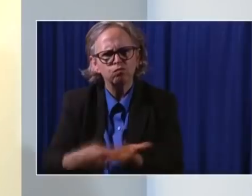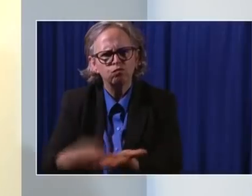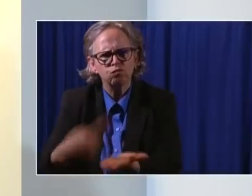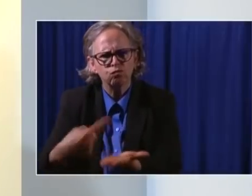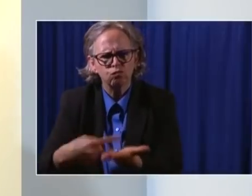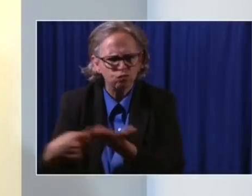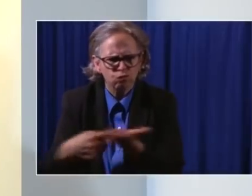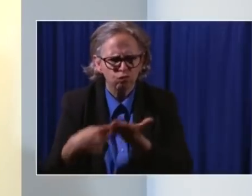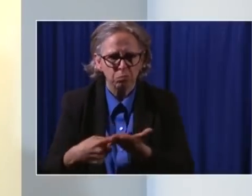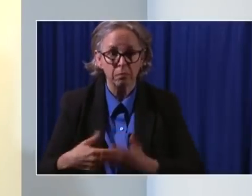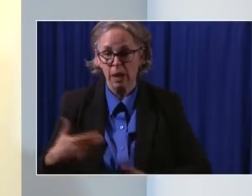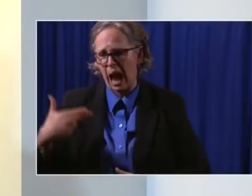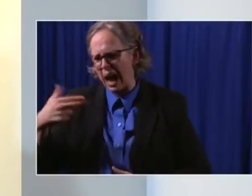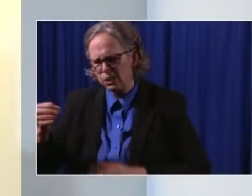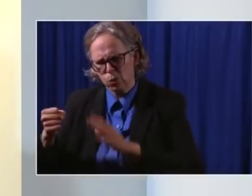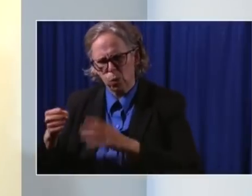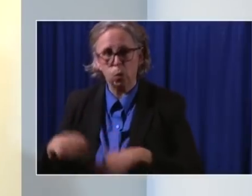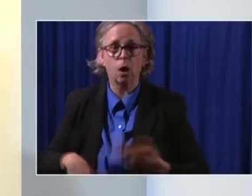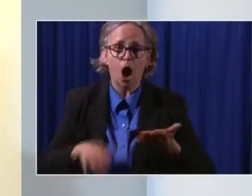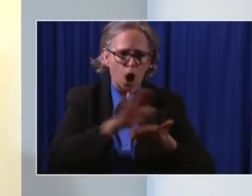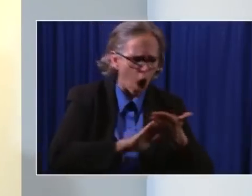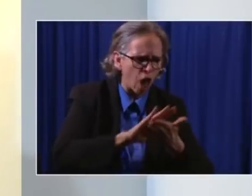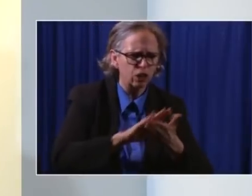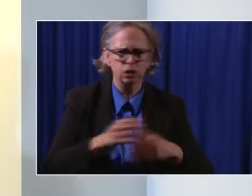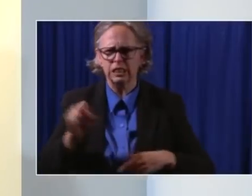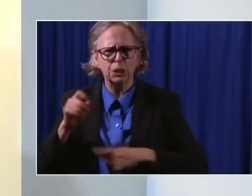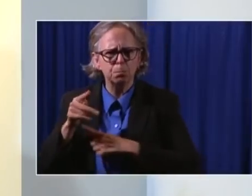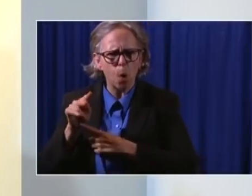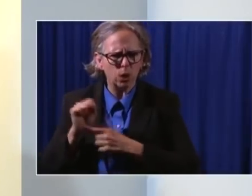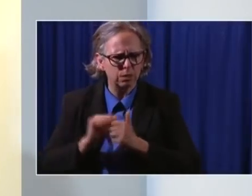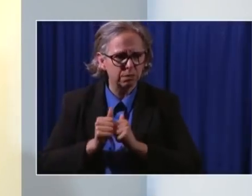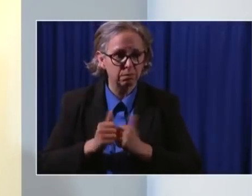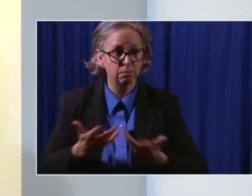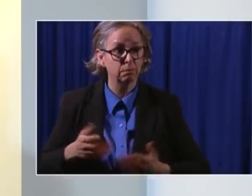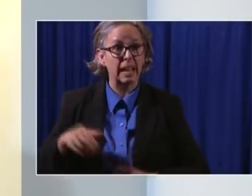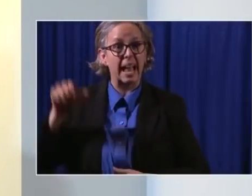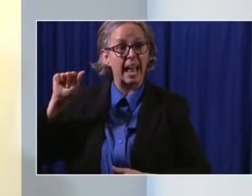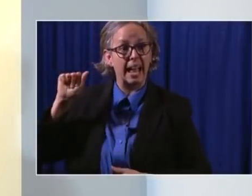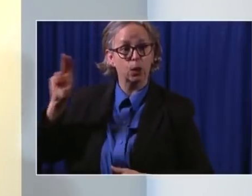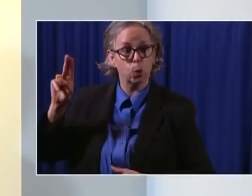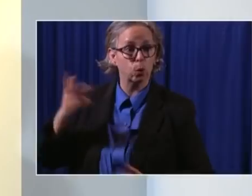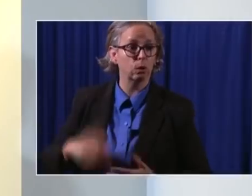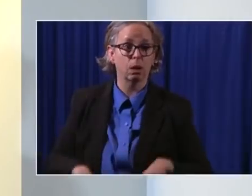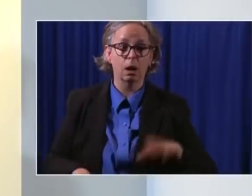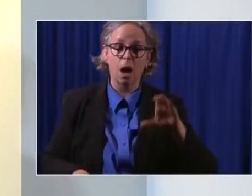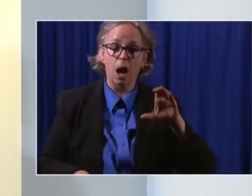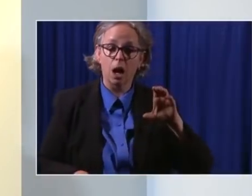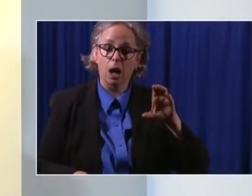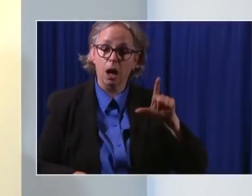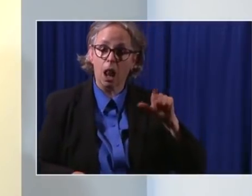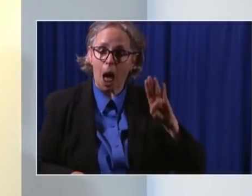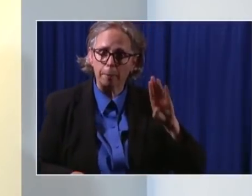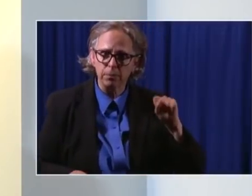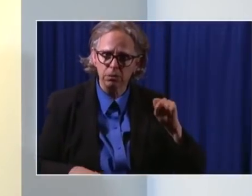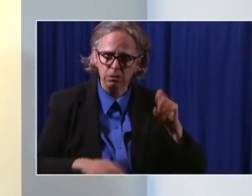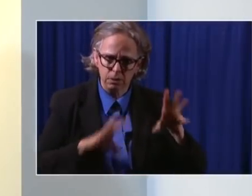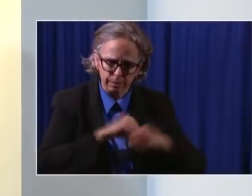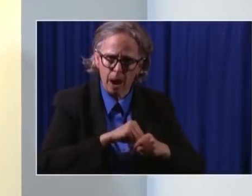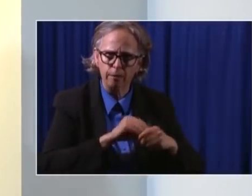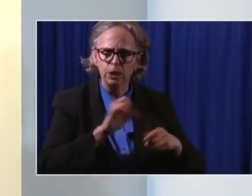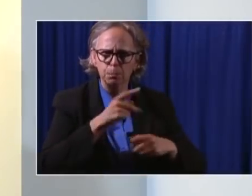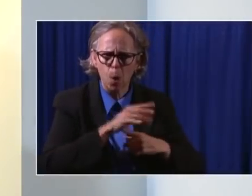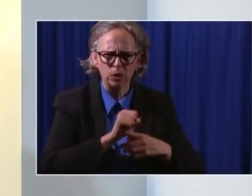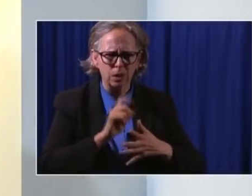also have AAU and club sports and things like that, and people who own athletic facilities who run sports leagues in